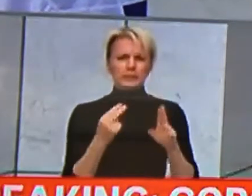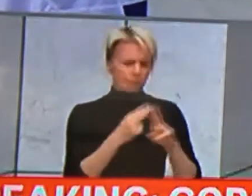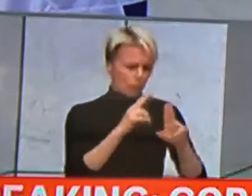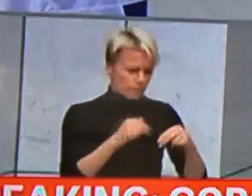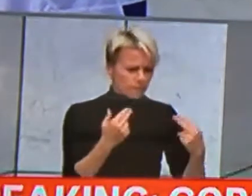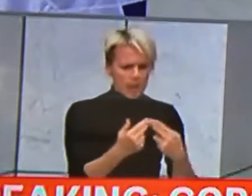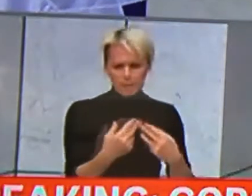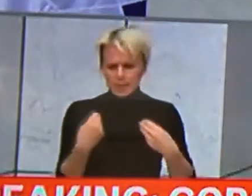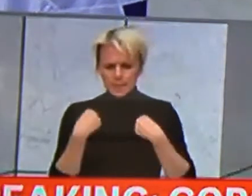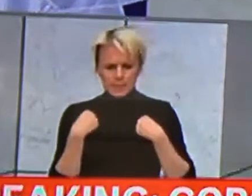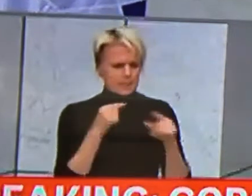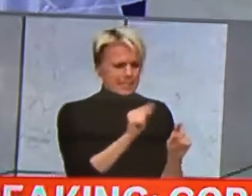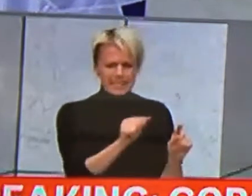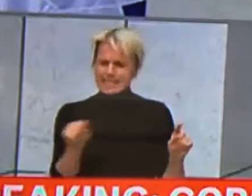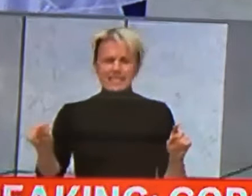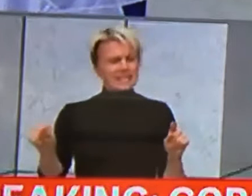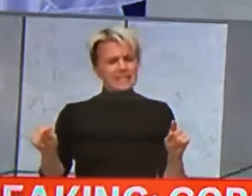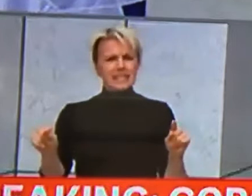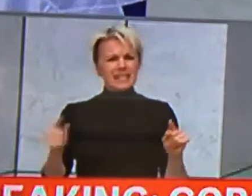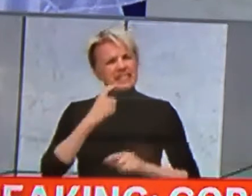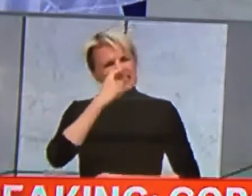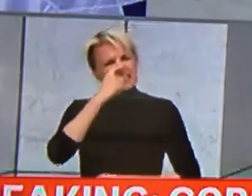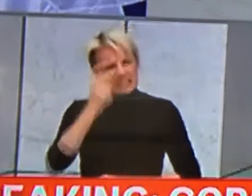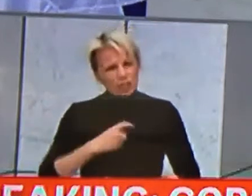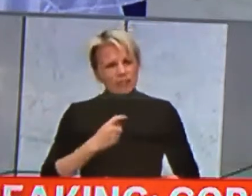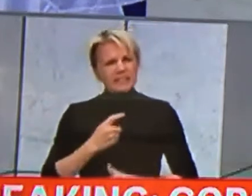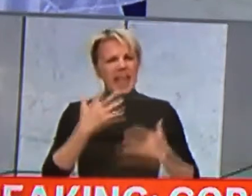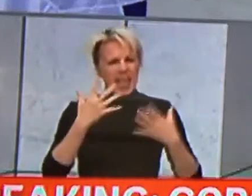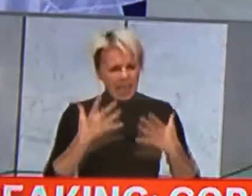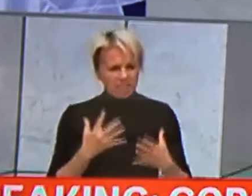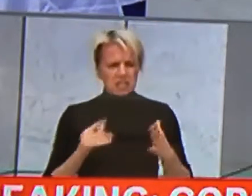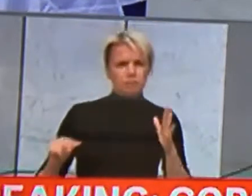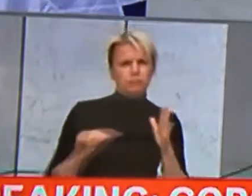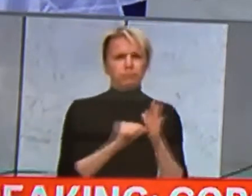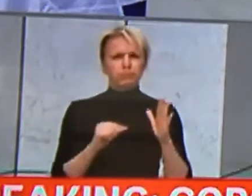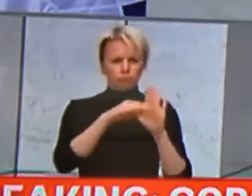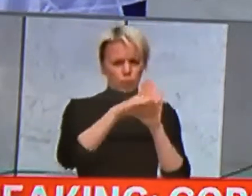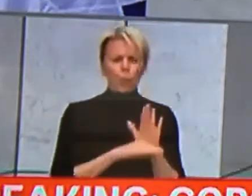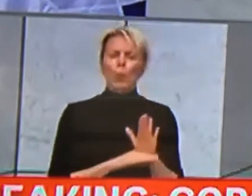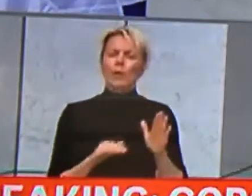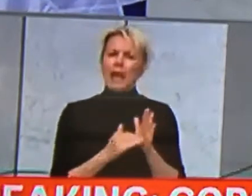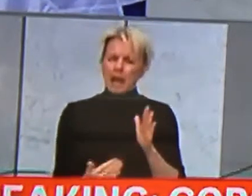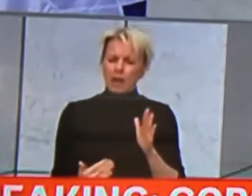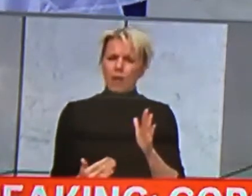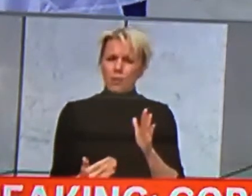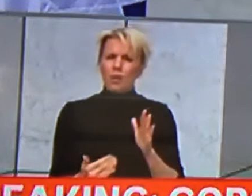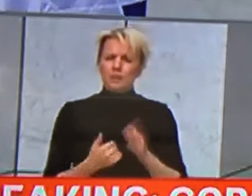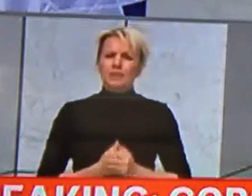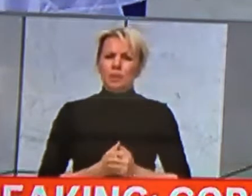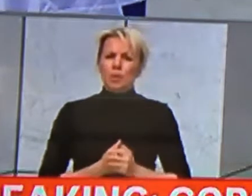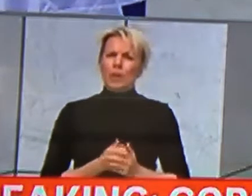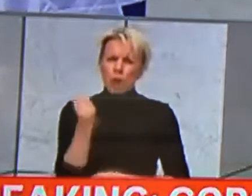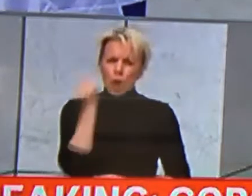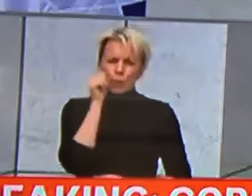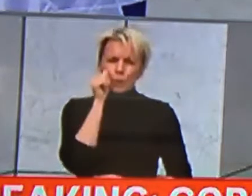everyone, have been very significant. And we want to ensure that, as far as practicable, that we